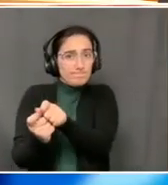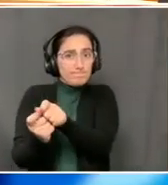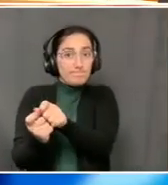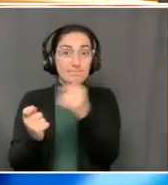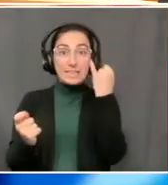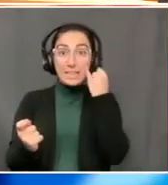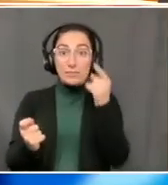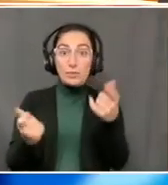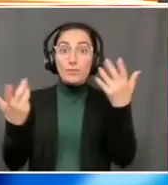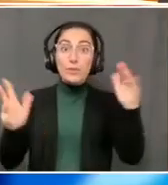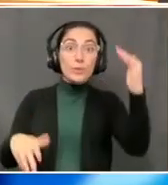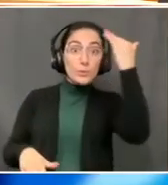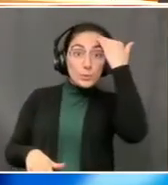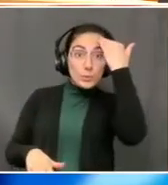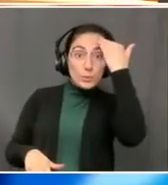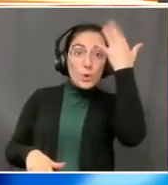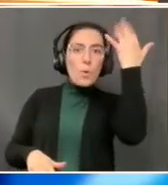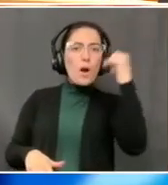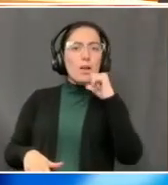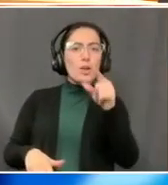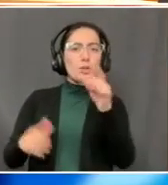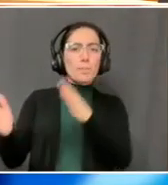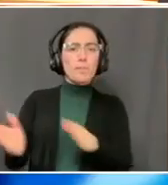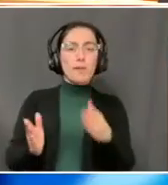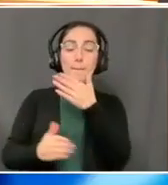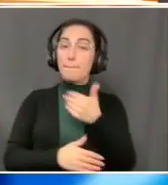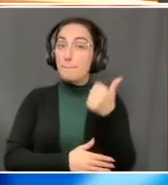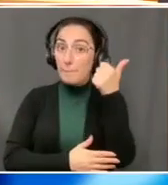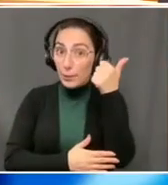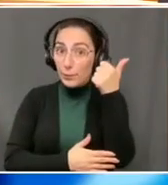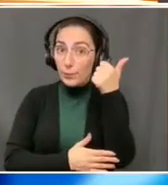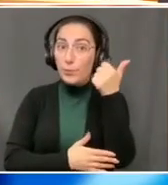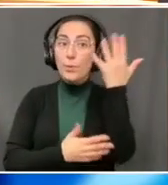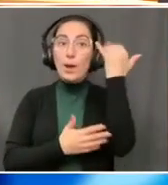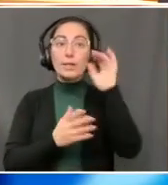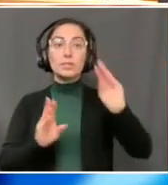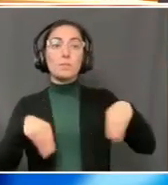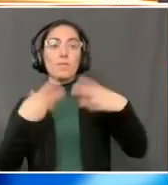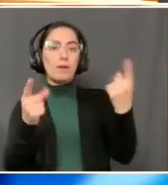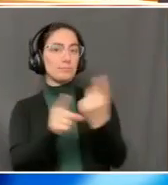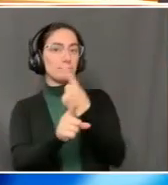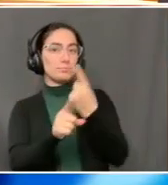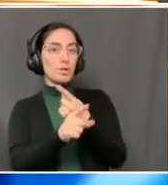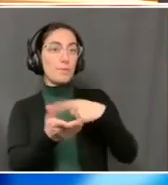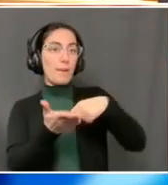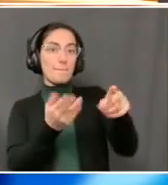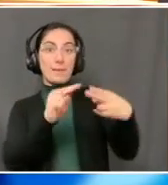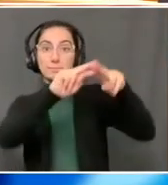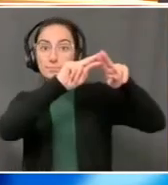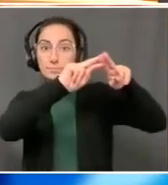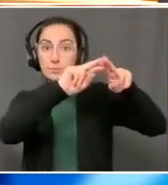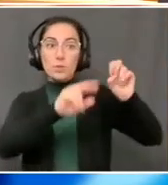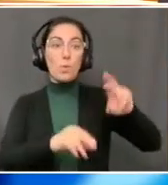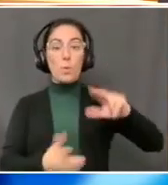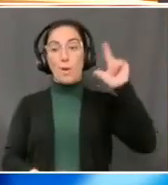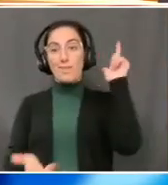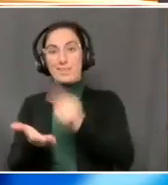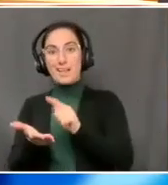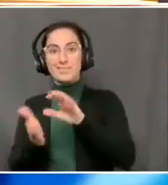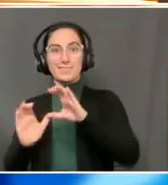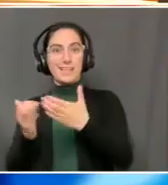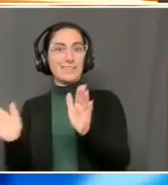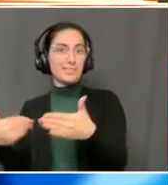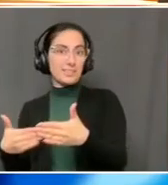why didn't you plan better so that we could actually give more in raises or could actually lower class size even farther? So philosophically, I agree with you